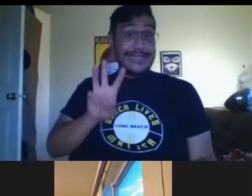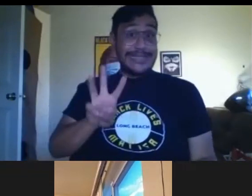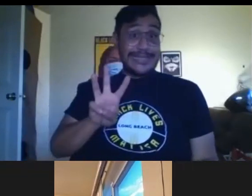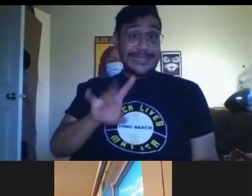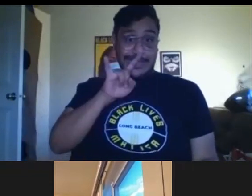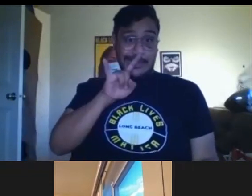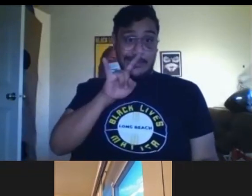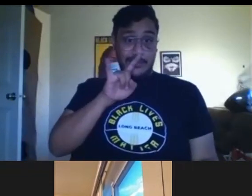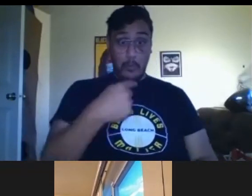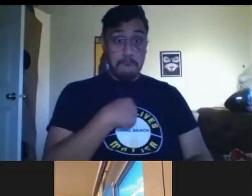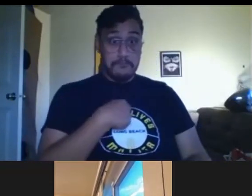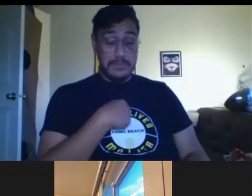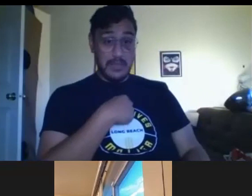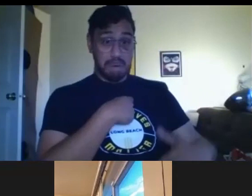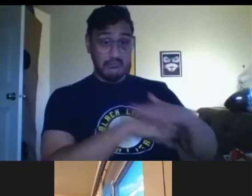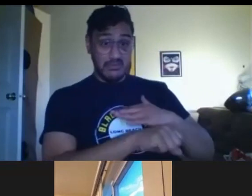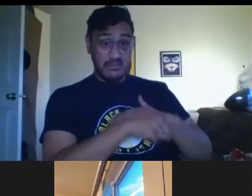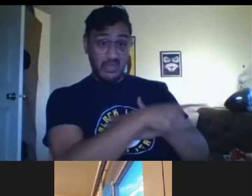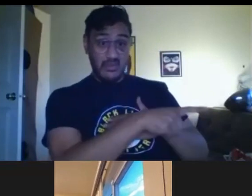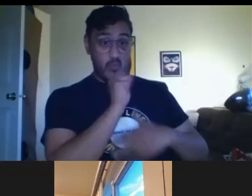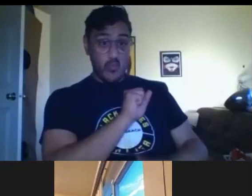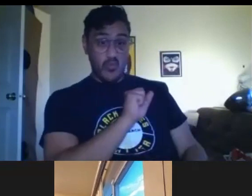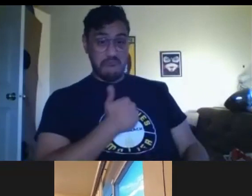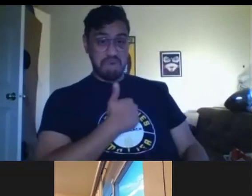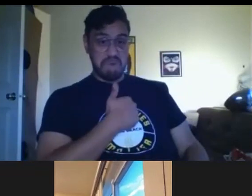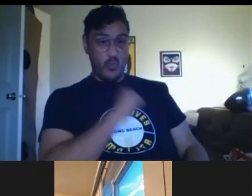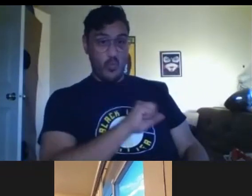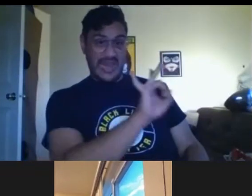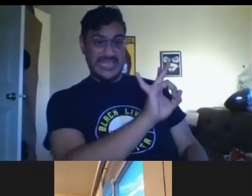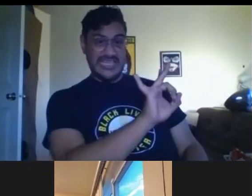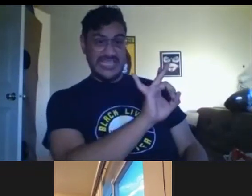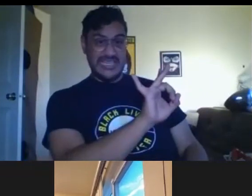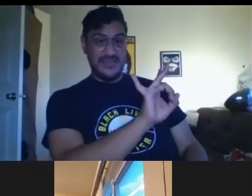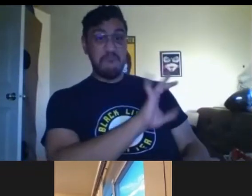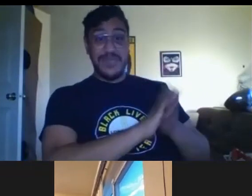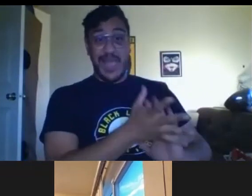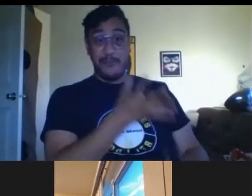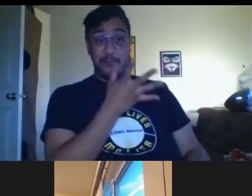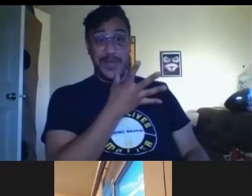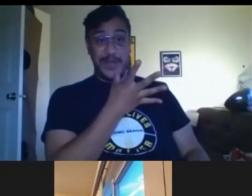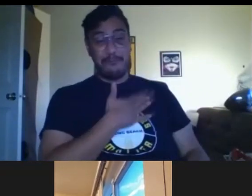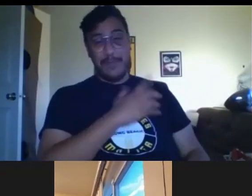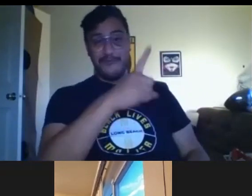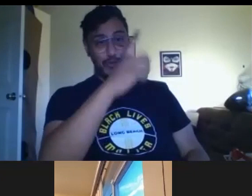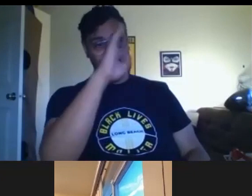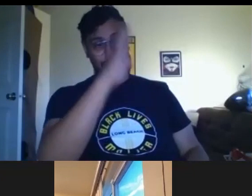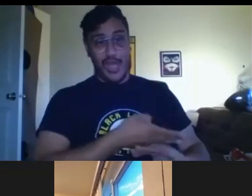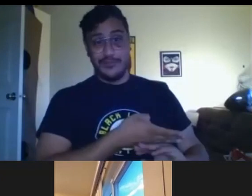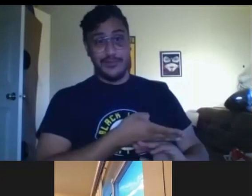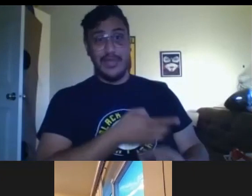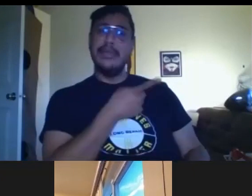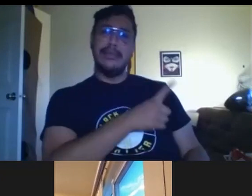up together. We've been through a lot of things together. He's been nothing but kind to his mother. He's always had my